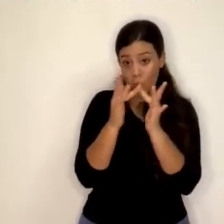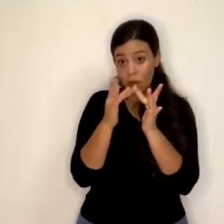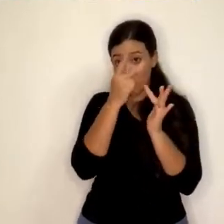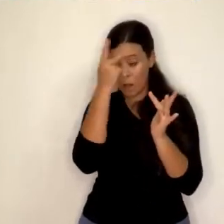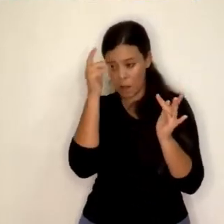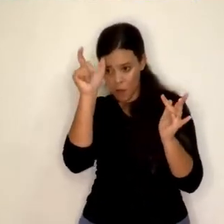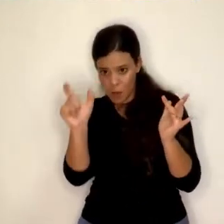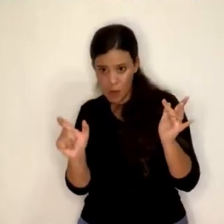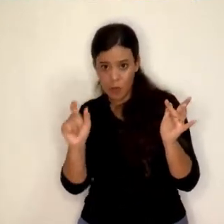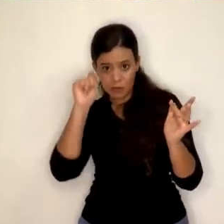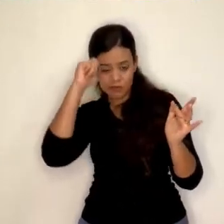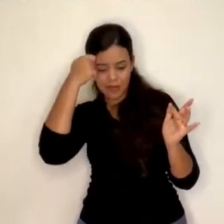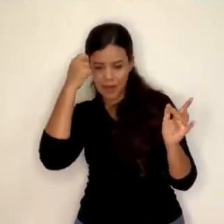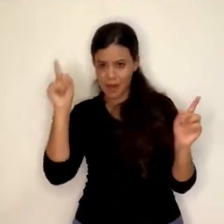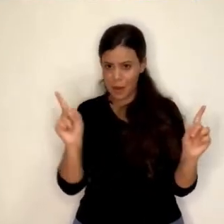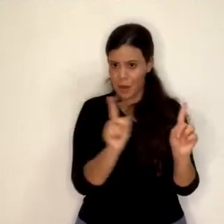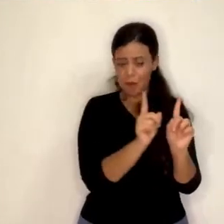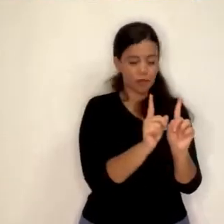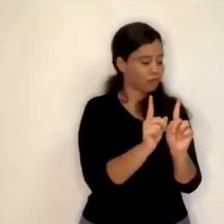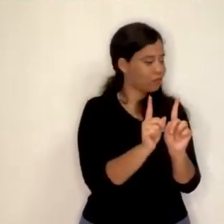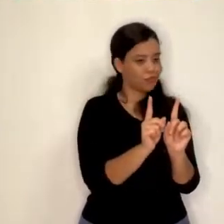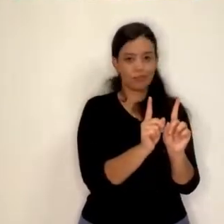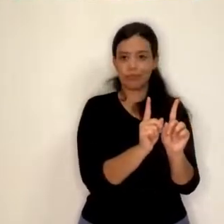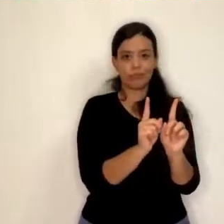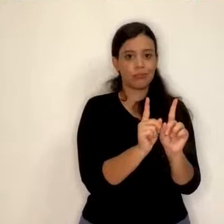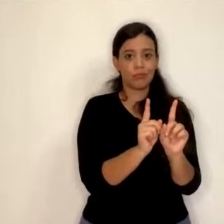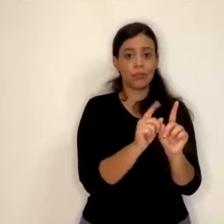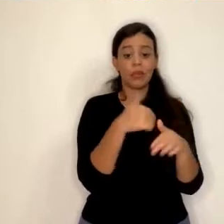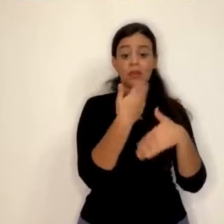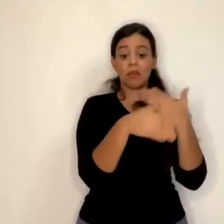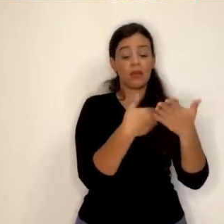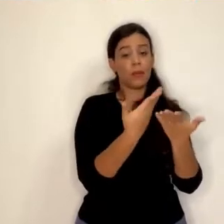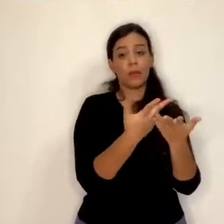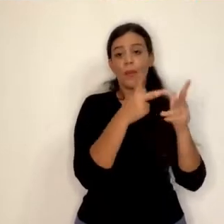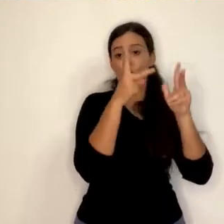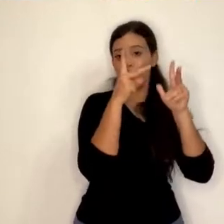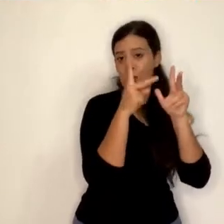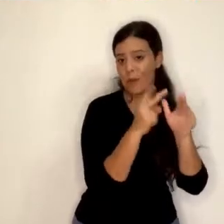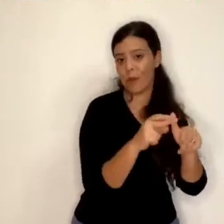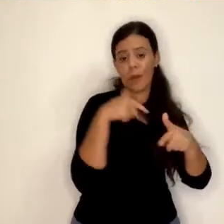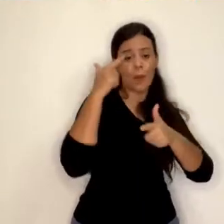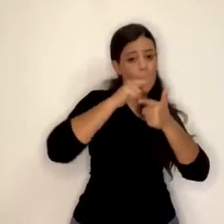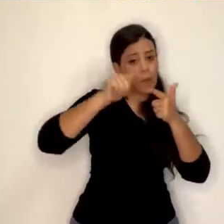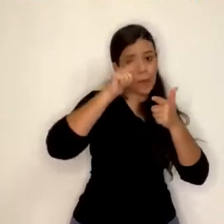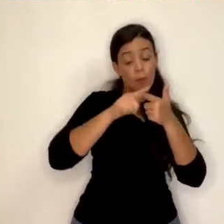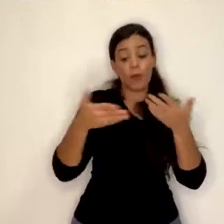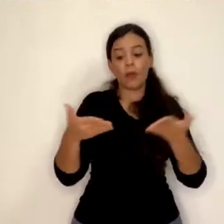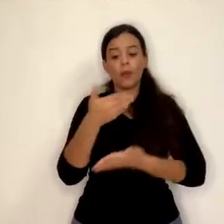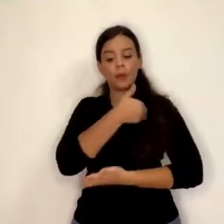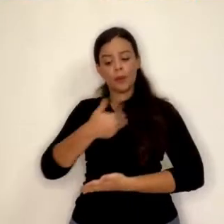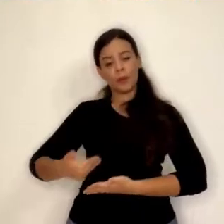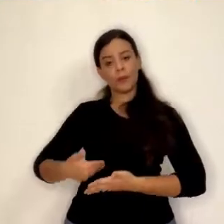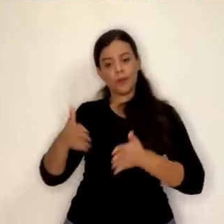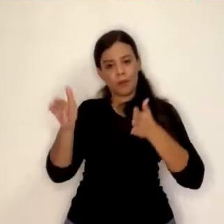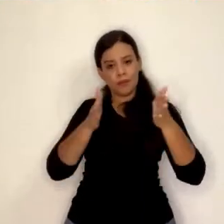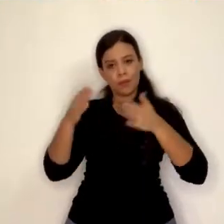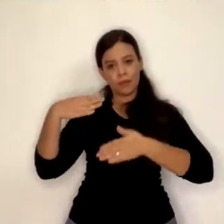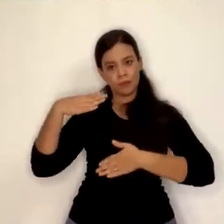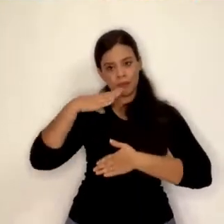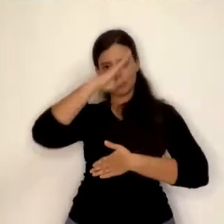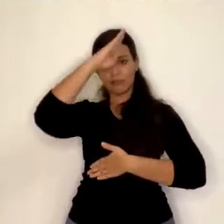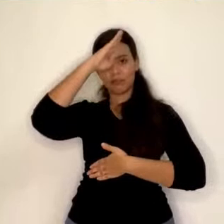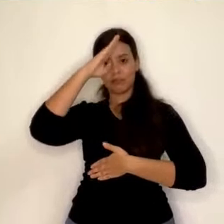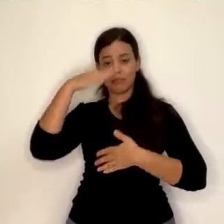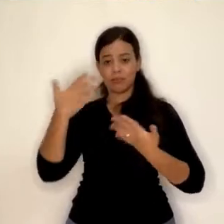people in subaltern positions, affirmative actions that have been under attack by the